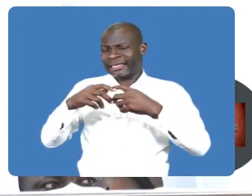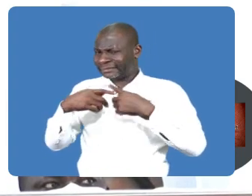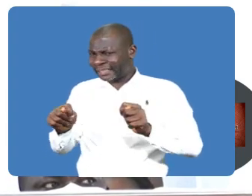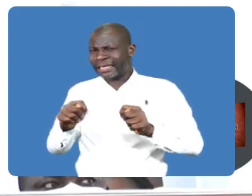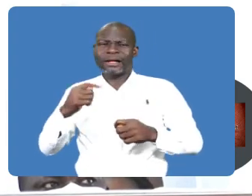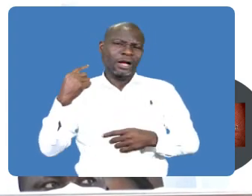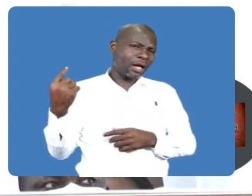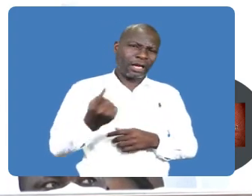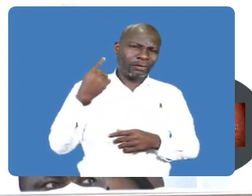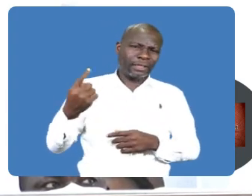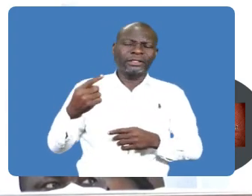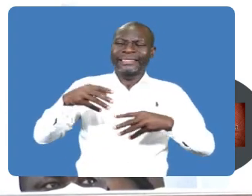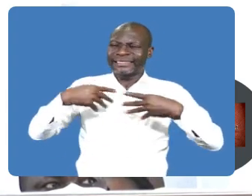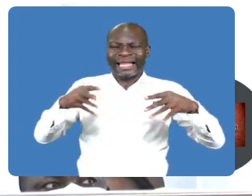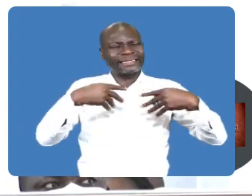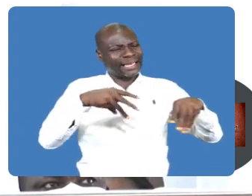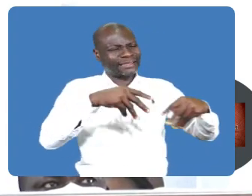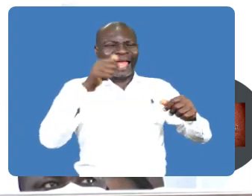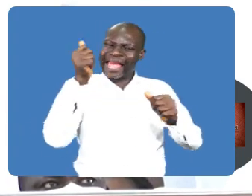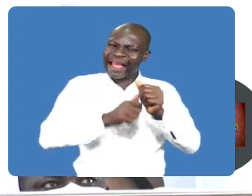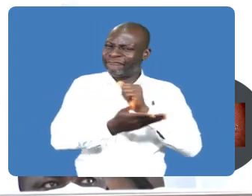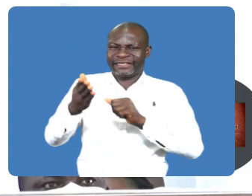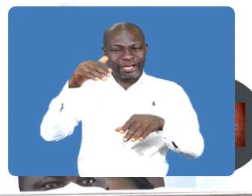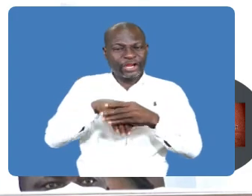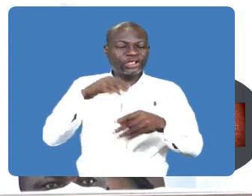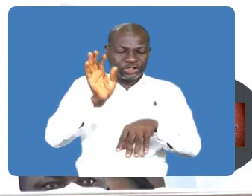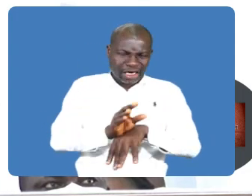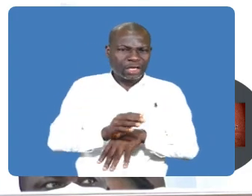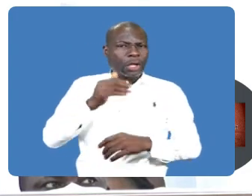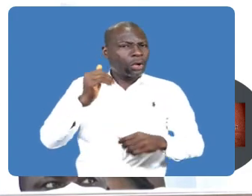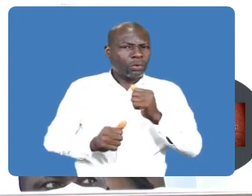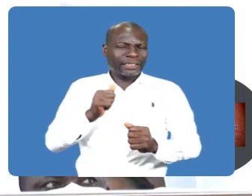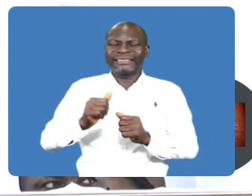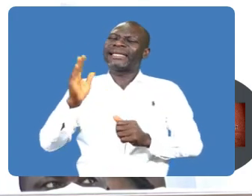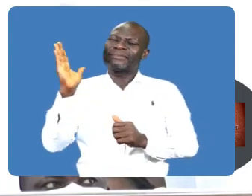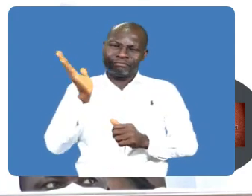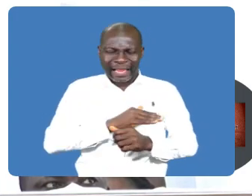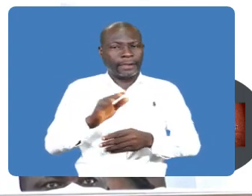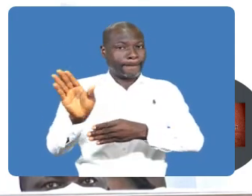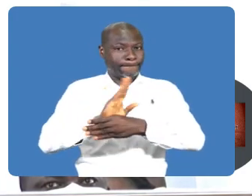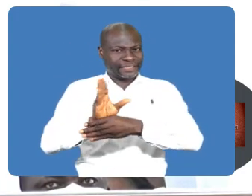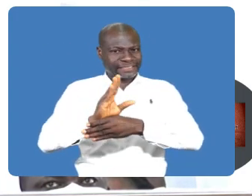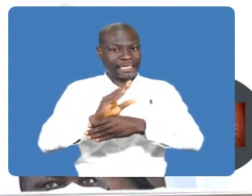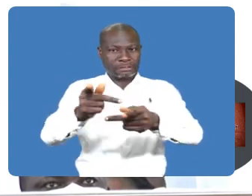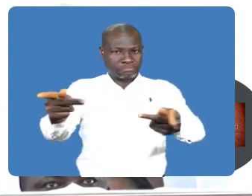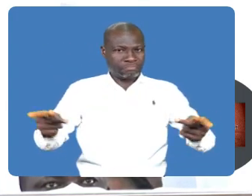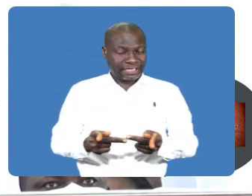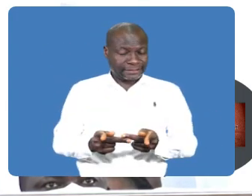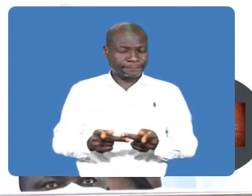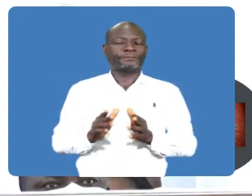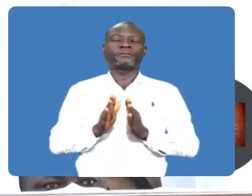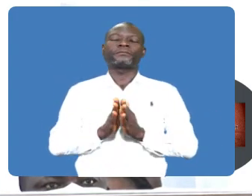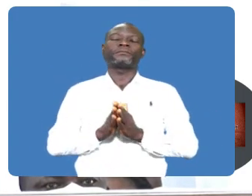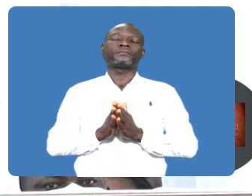sell almost everything at their various churches, which can best be described as